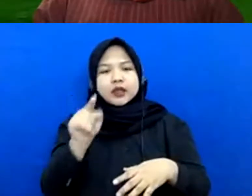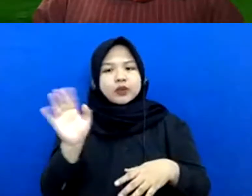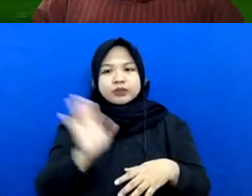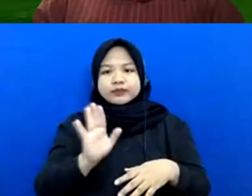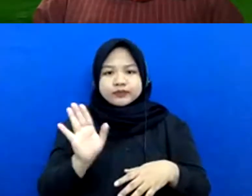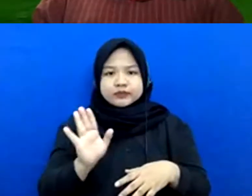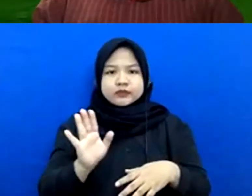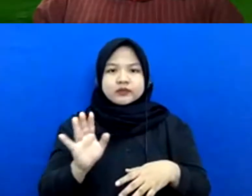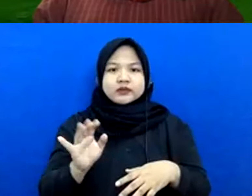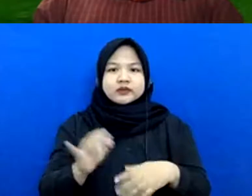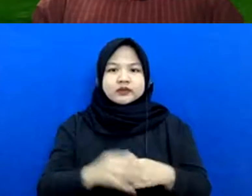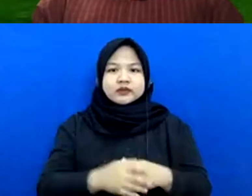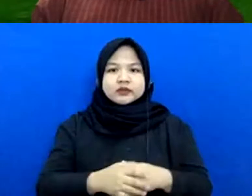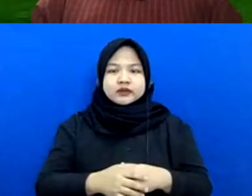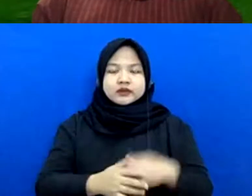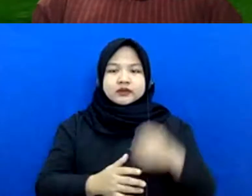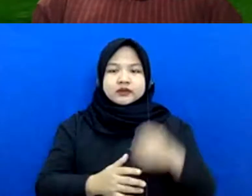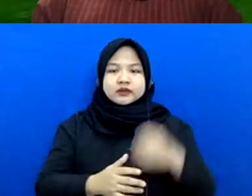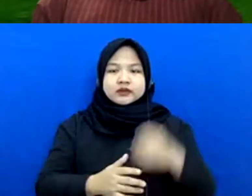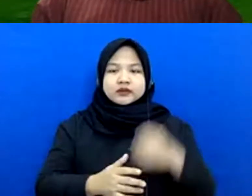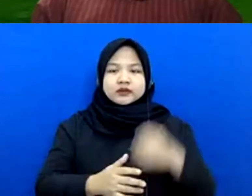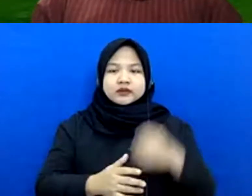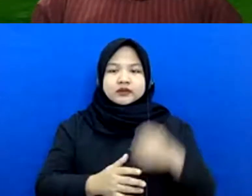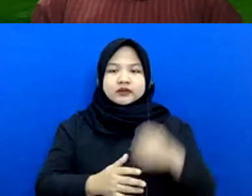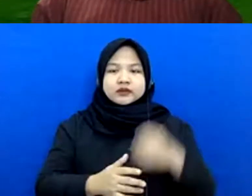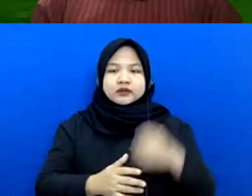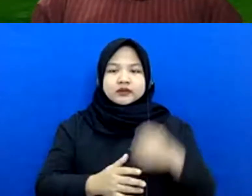as far as I know. Yeah, and